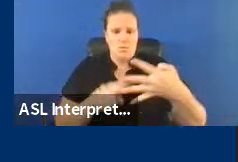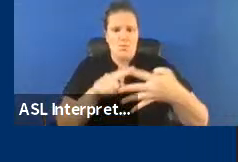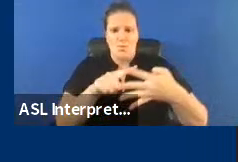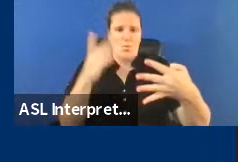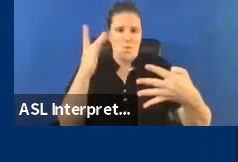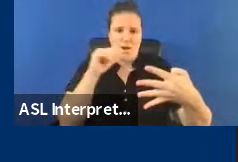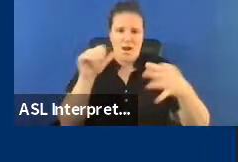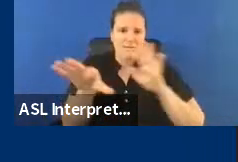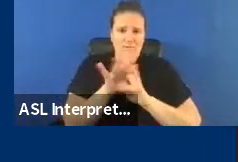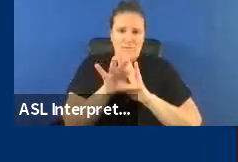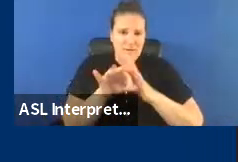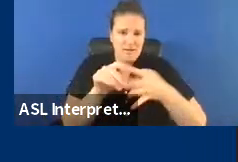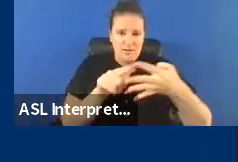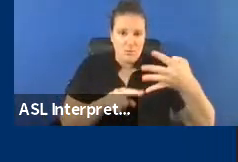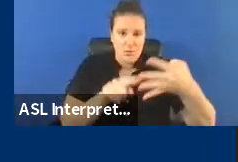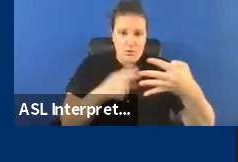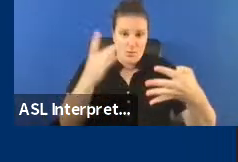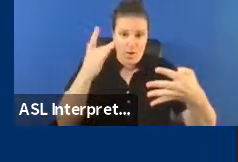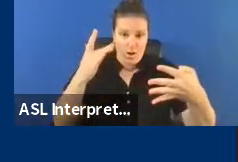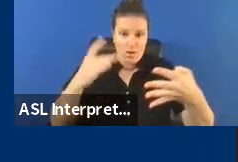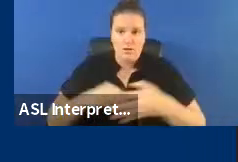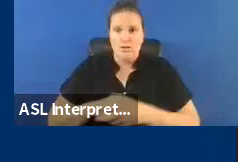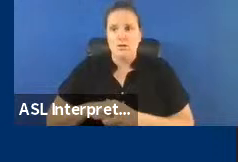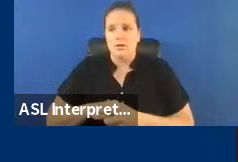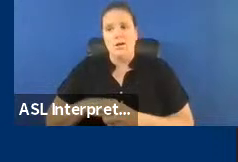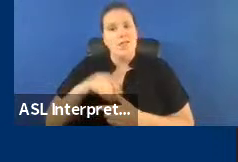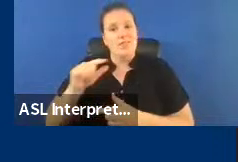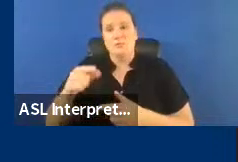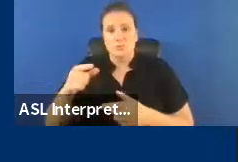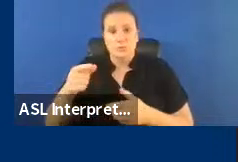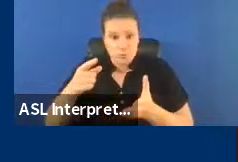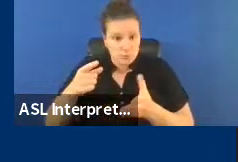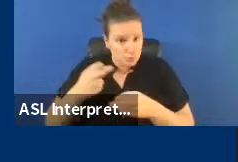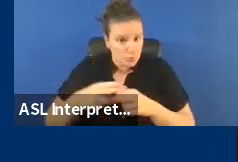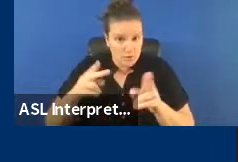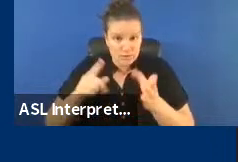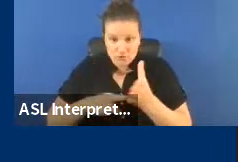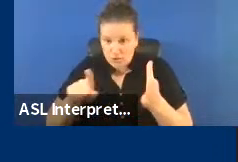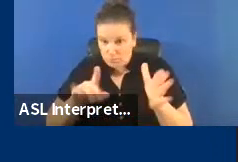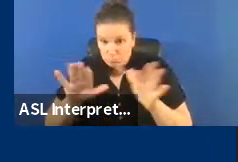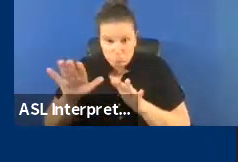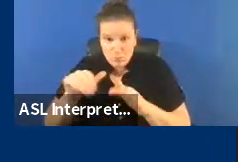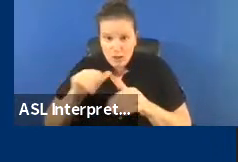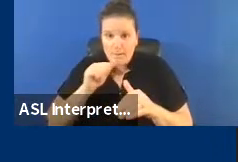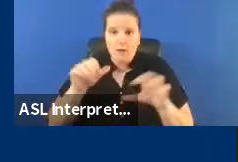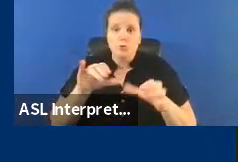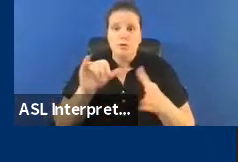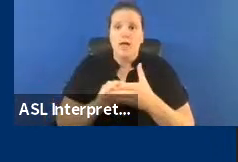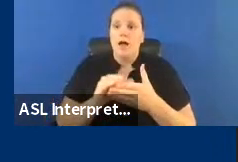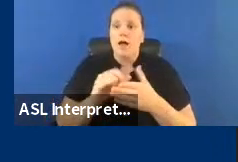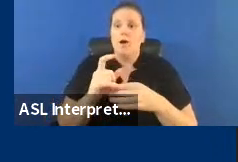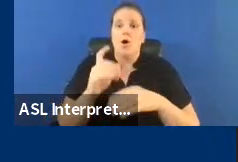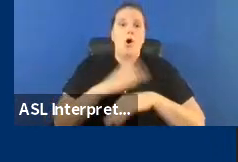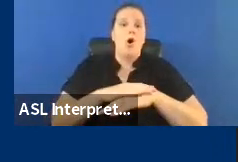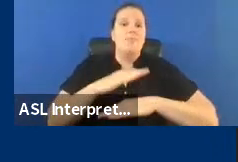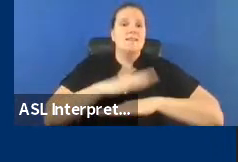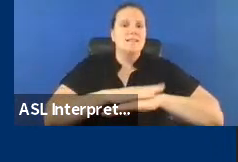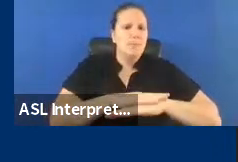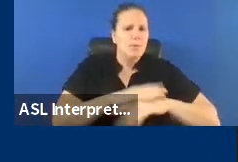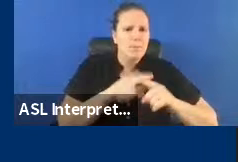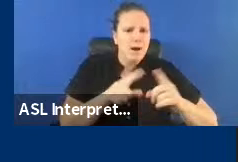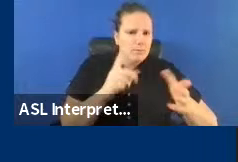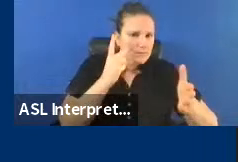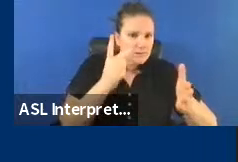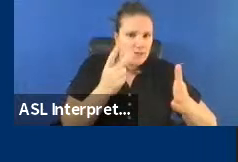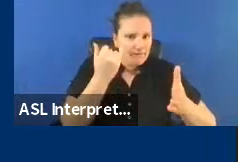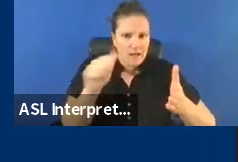need? And this was kind of a quick check-in. So I wasn't going to do the once around the table. It's just going to see if there are any